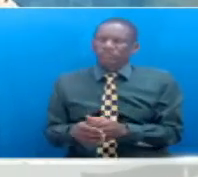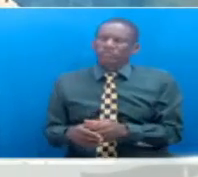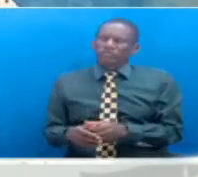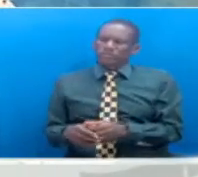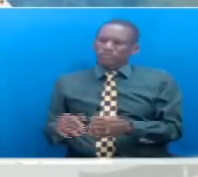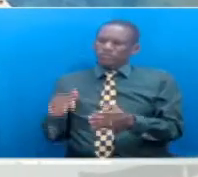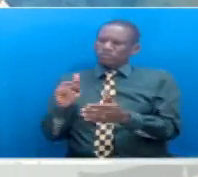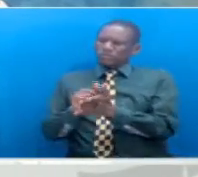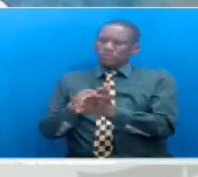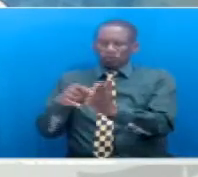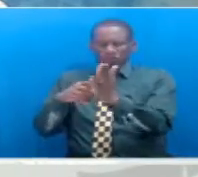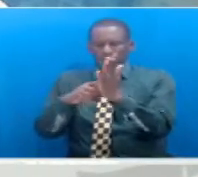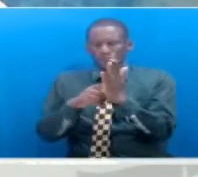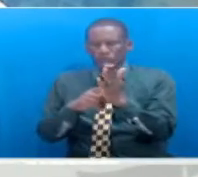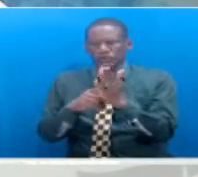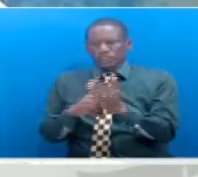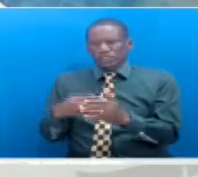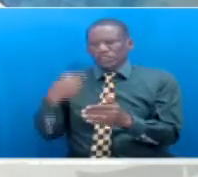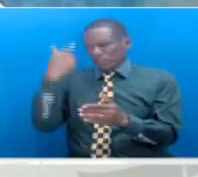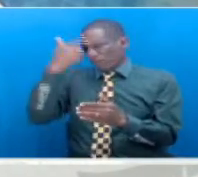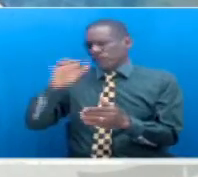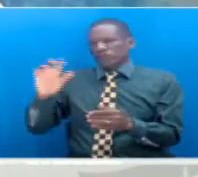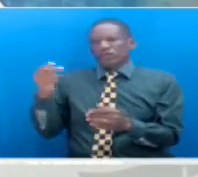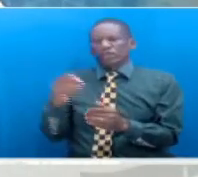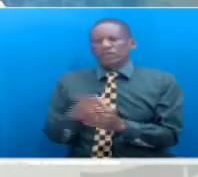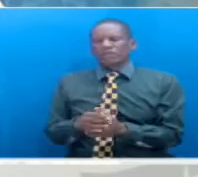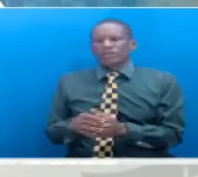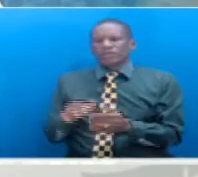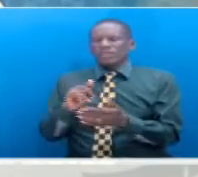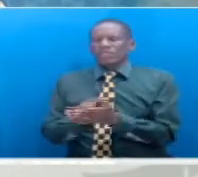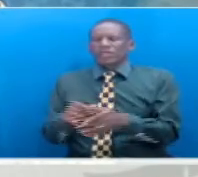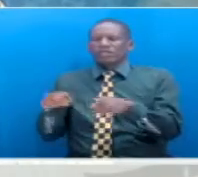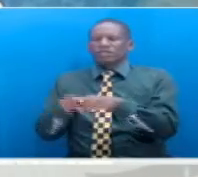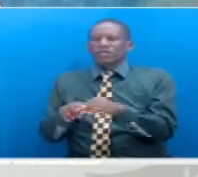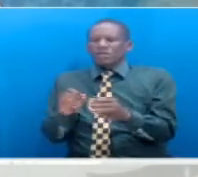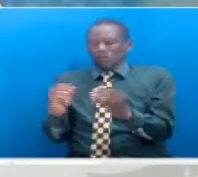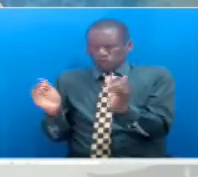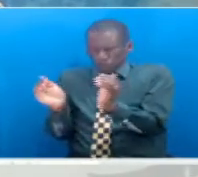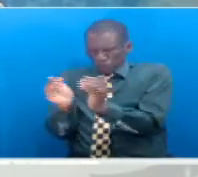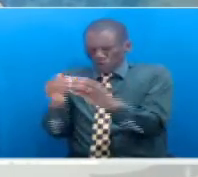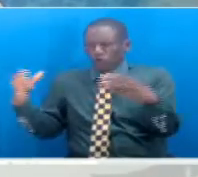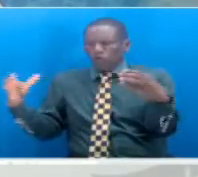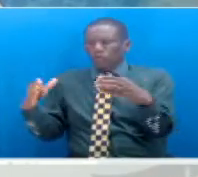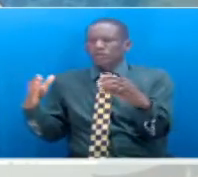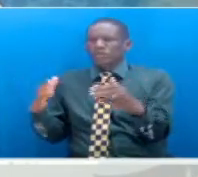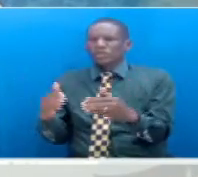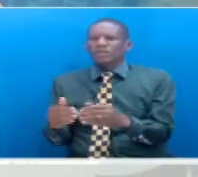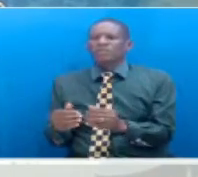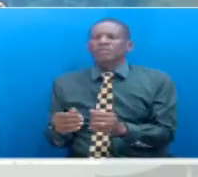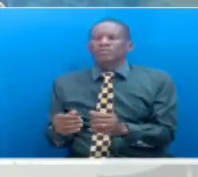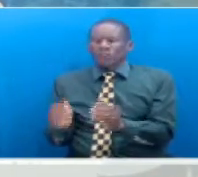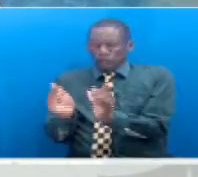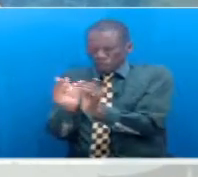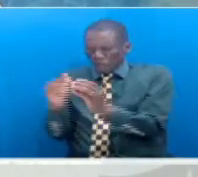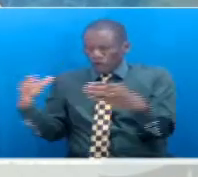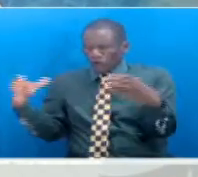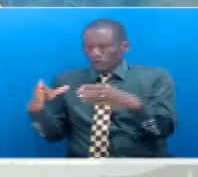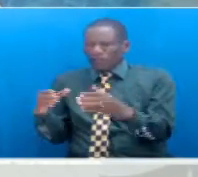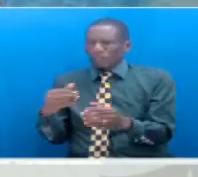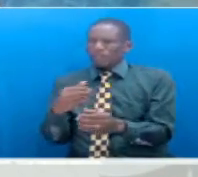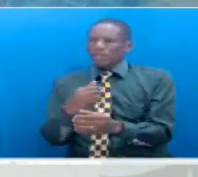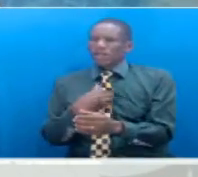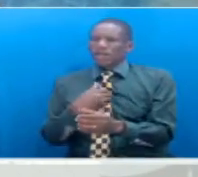That reflects the face of Kenya, that even a small community